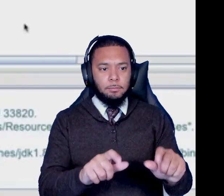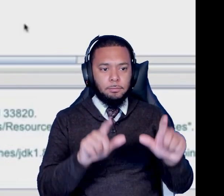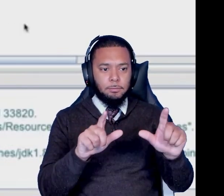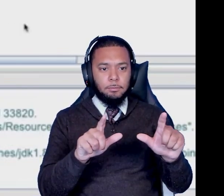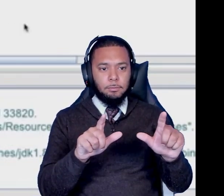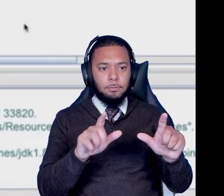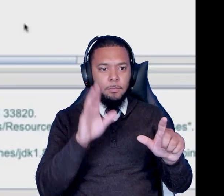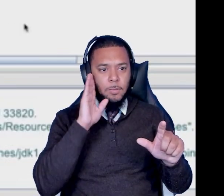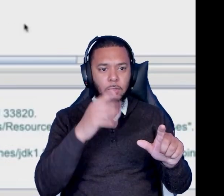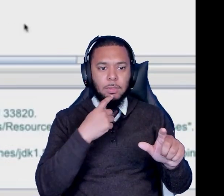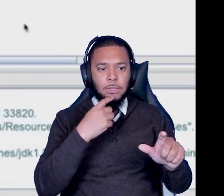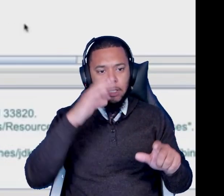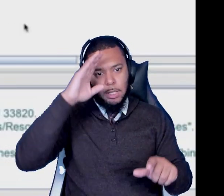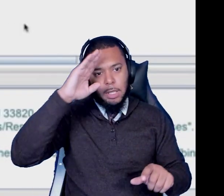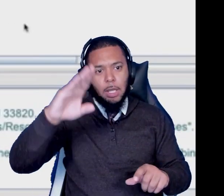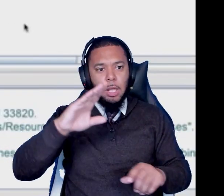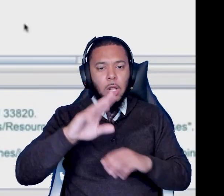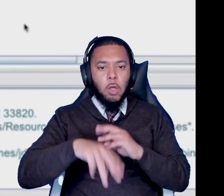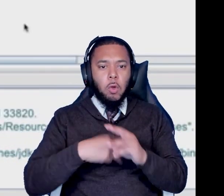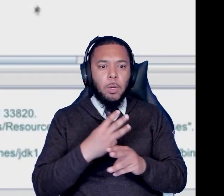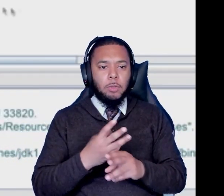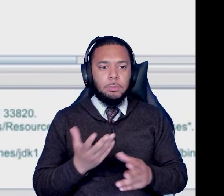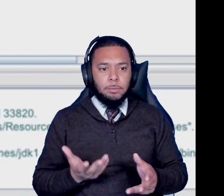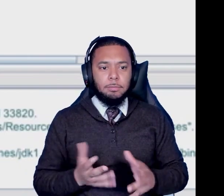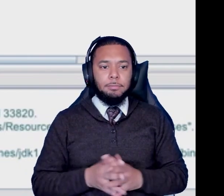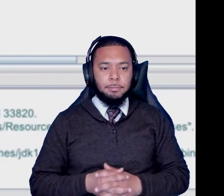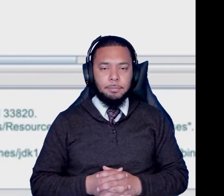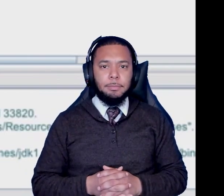says, "Hello world."